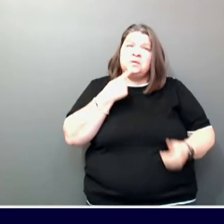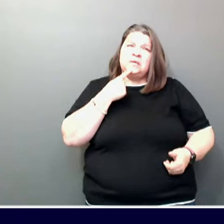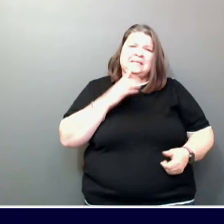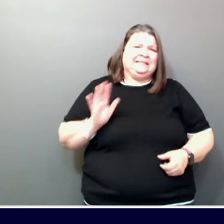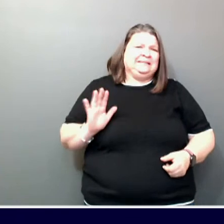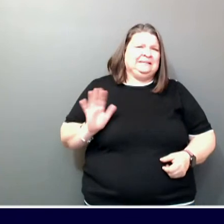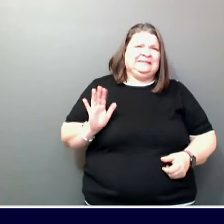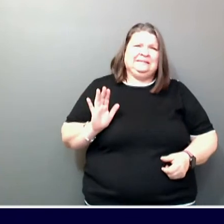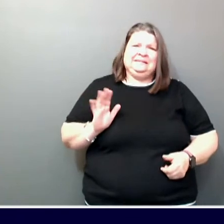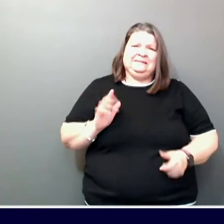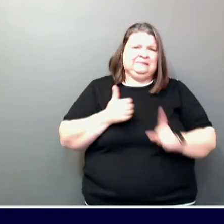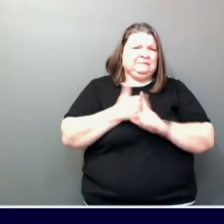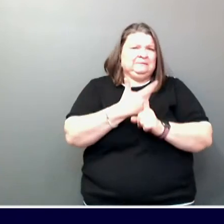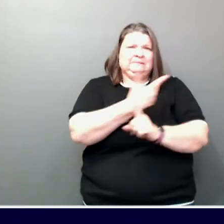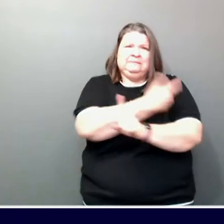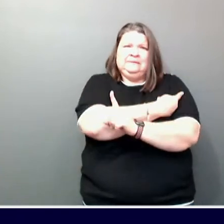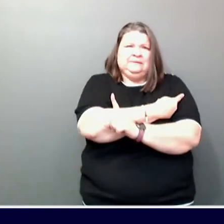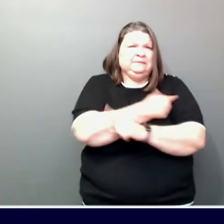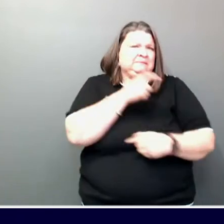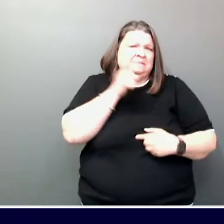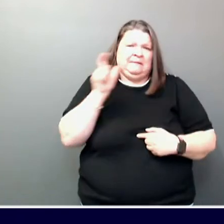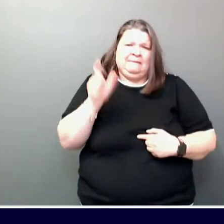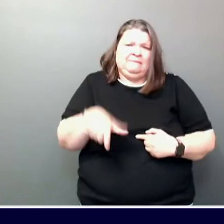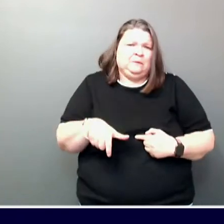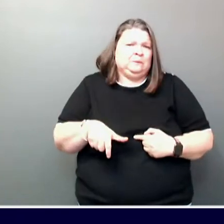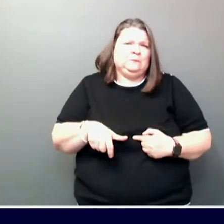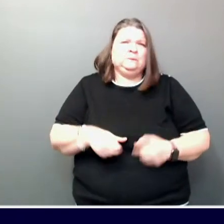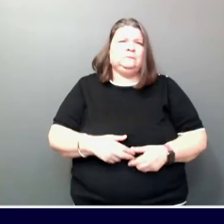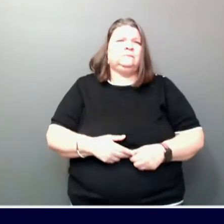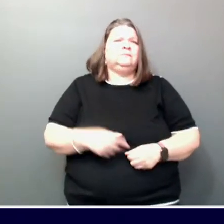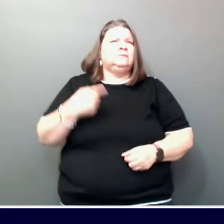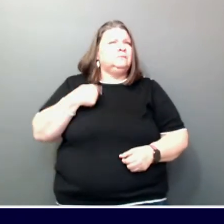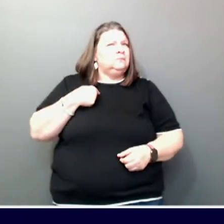there other medical or sort of quasi-medical